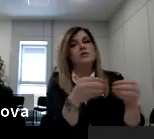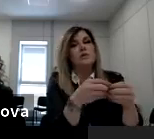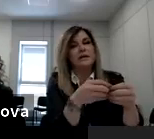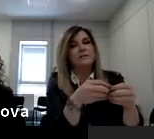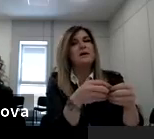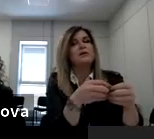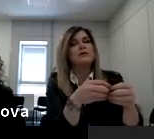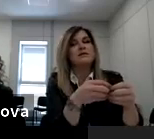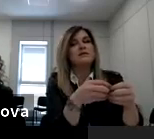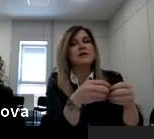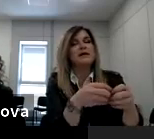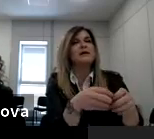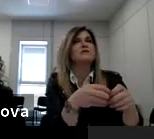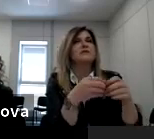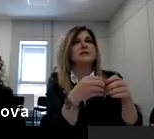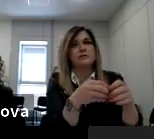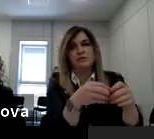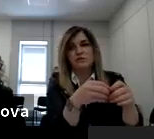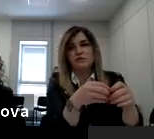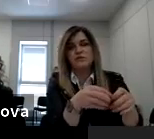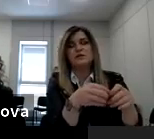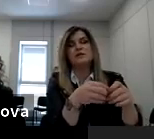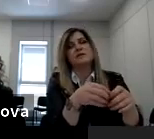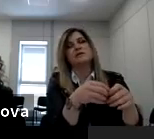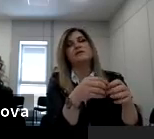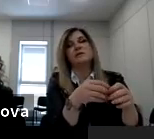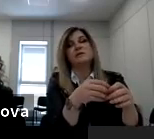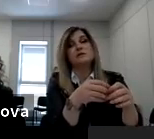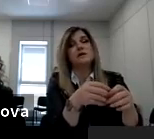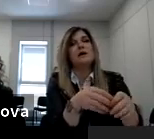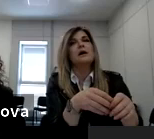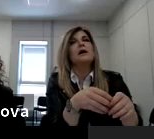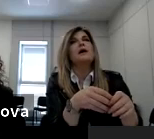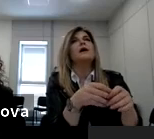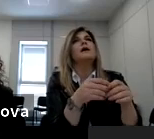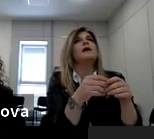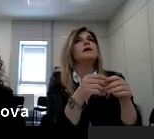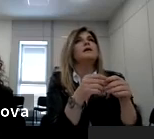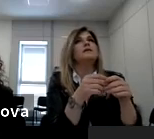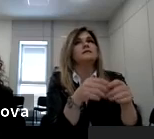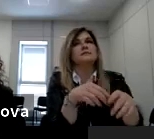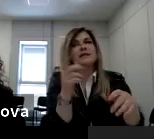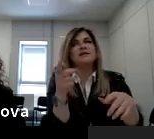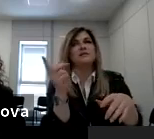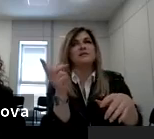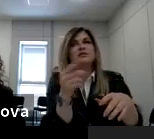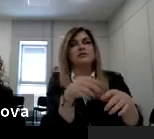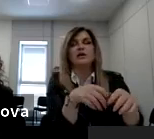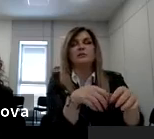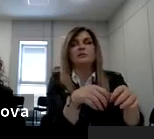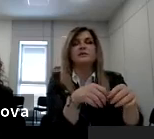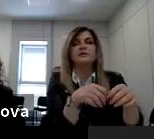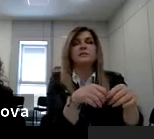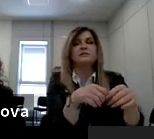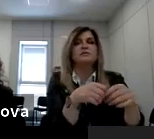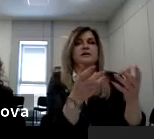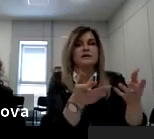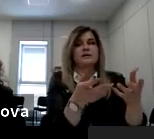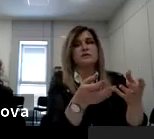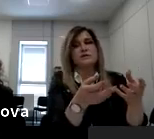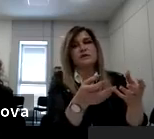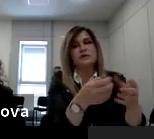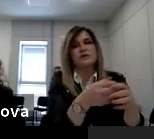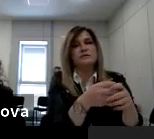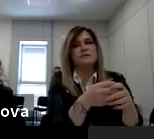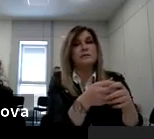to one power supply, and for some projects it is convenient. Later, we will show a couple of examples where